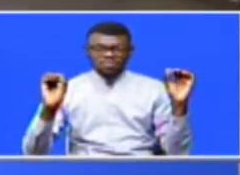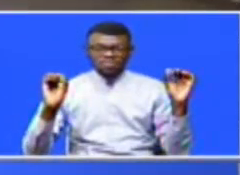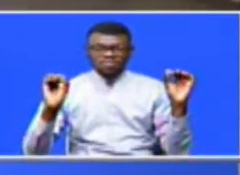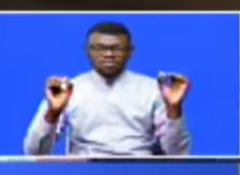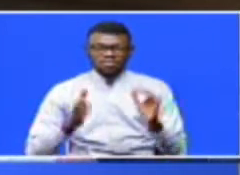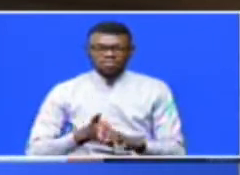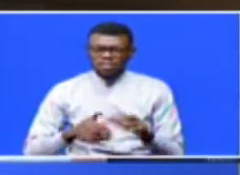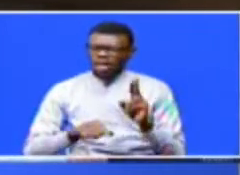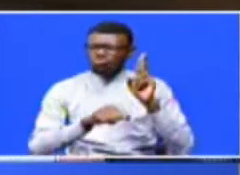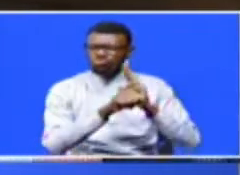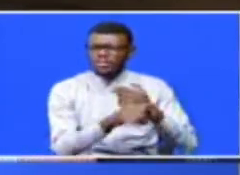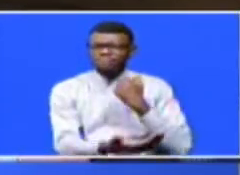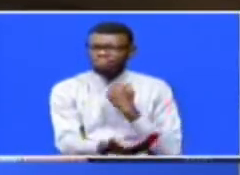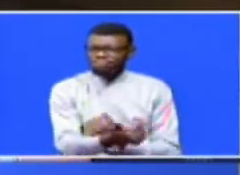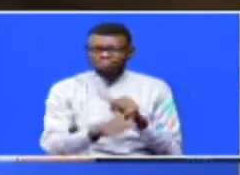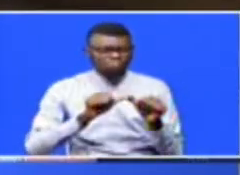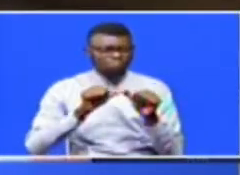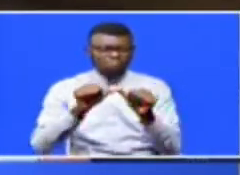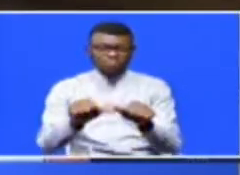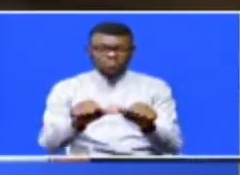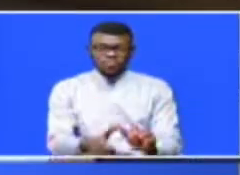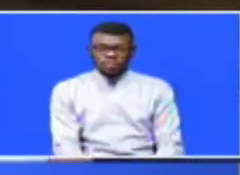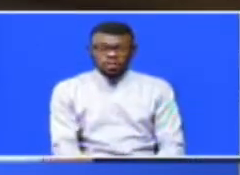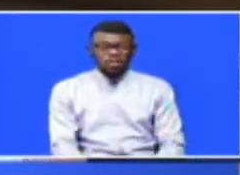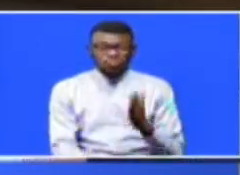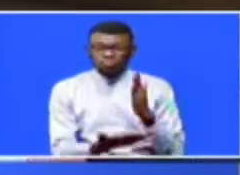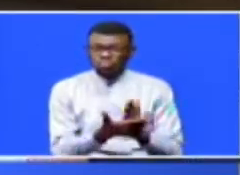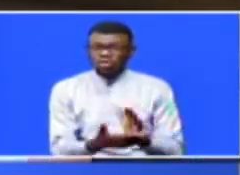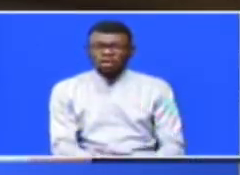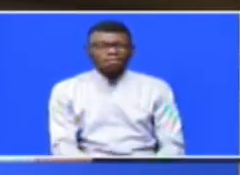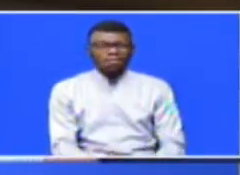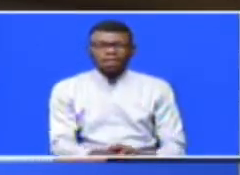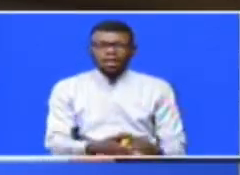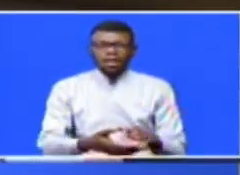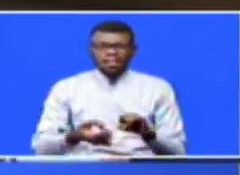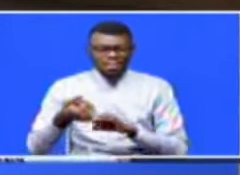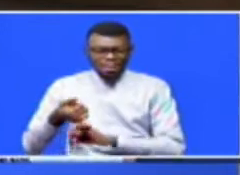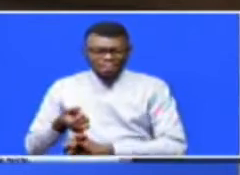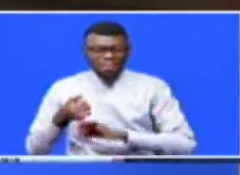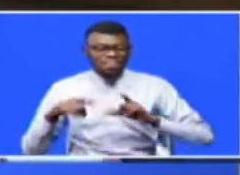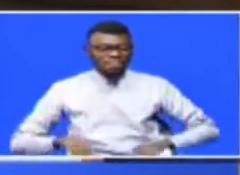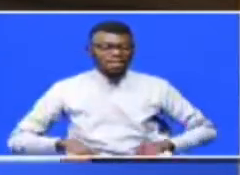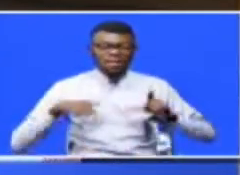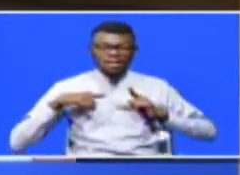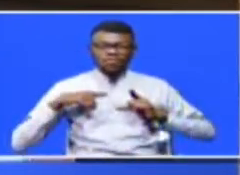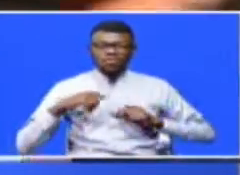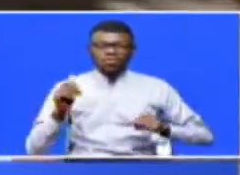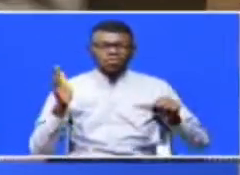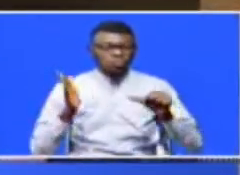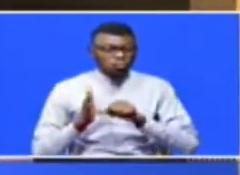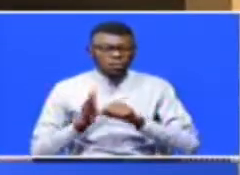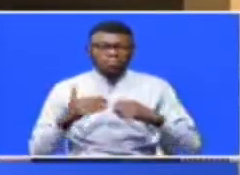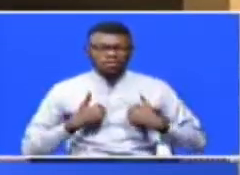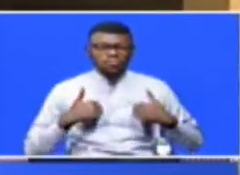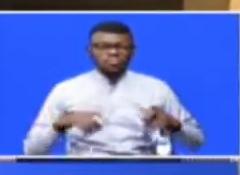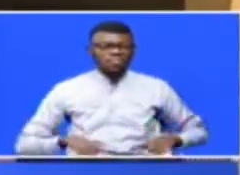Akazi tumia. No, like, to ikakuwa tu marriage yetu ikaanza kuwa, like, nika, yani, ni